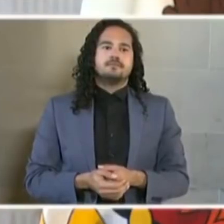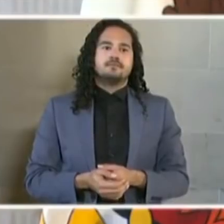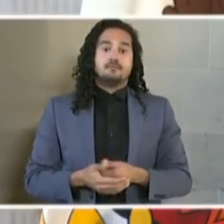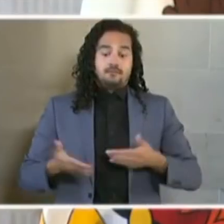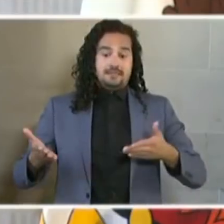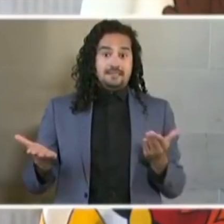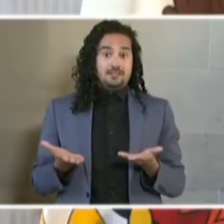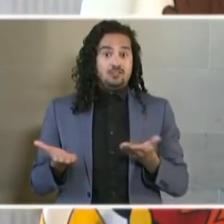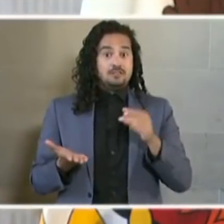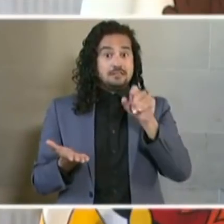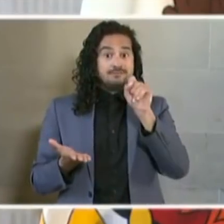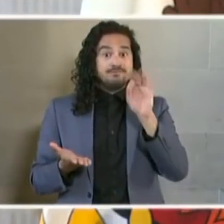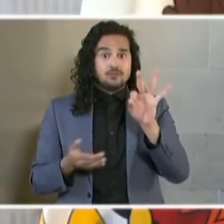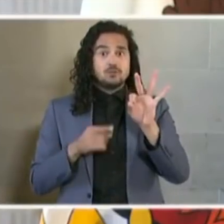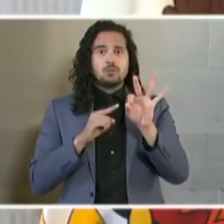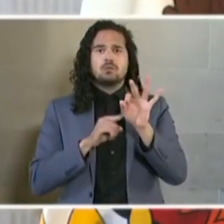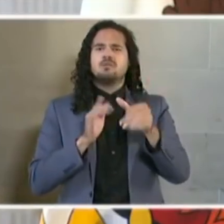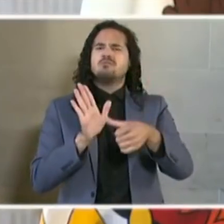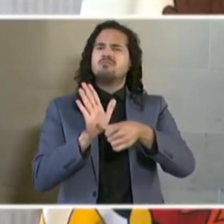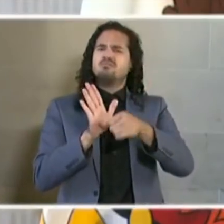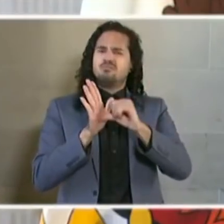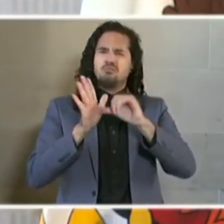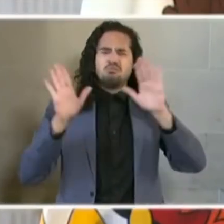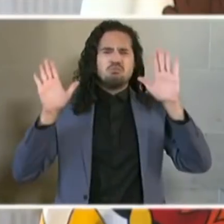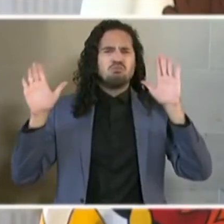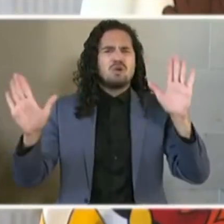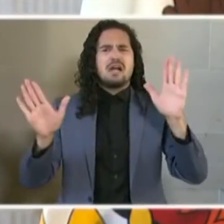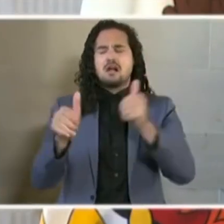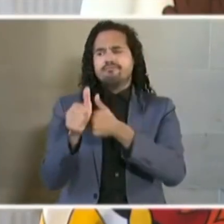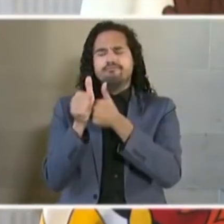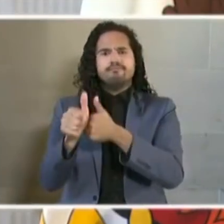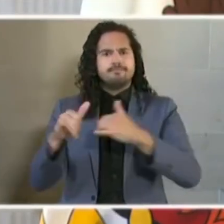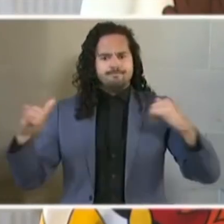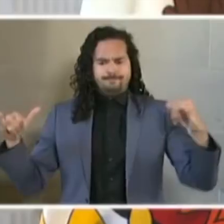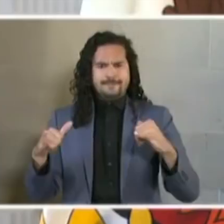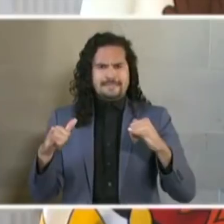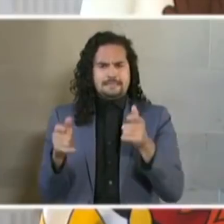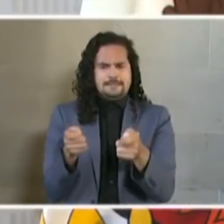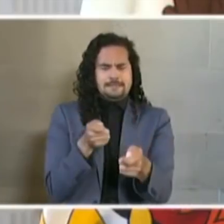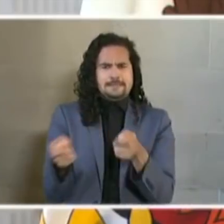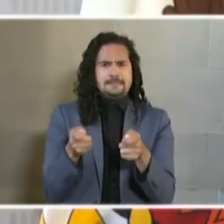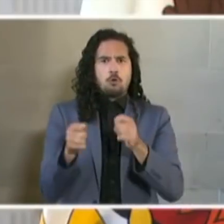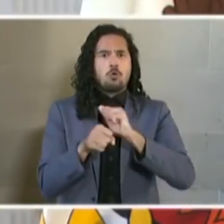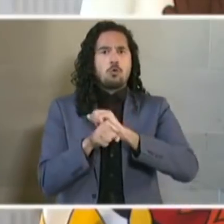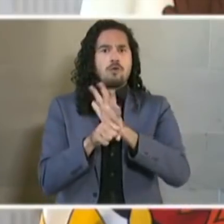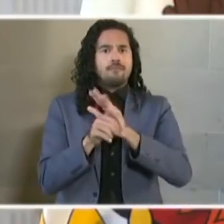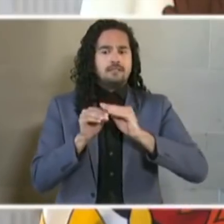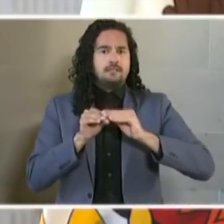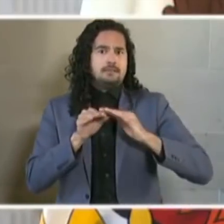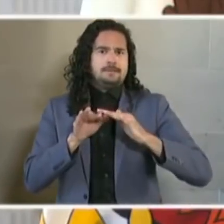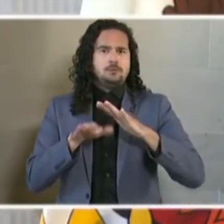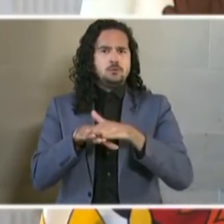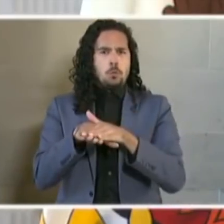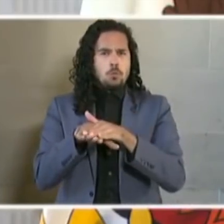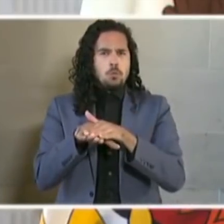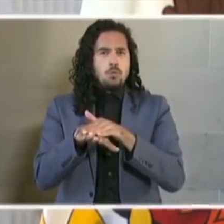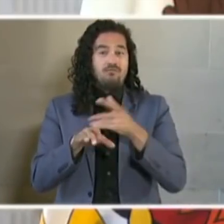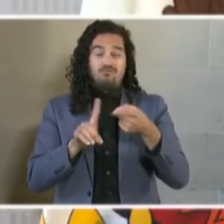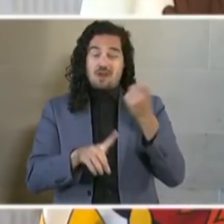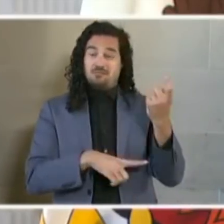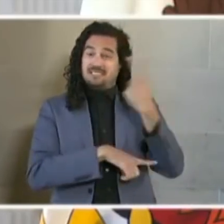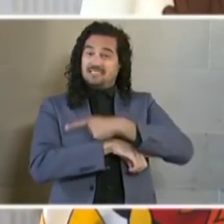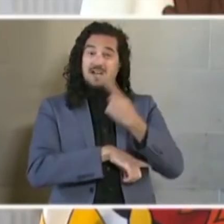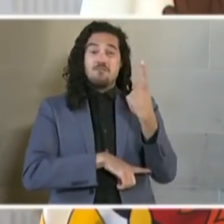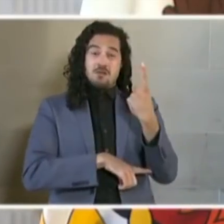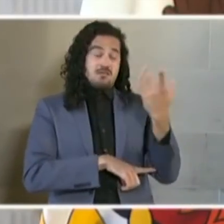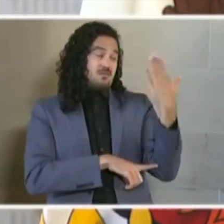not letting the virus get too far ahead. From the onset of this pandemic, we have closely